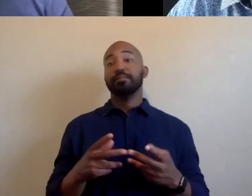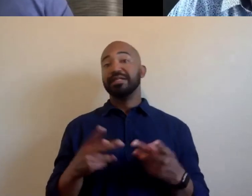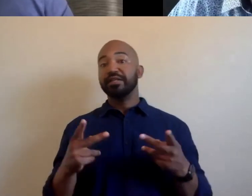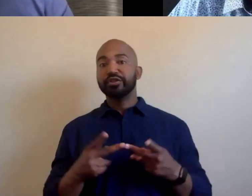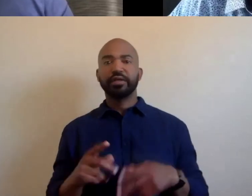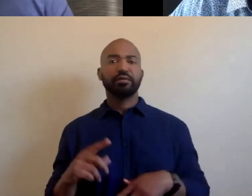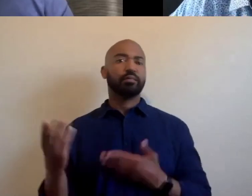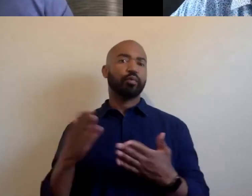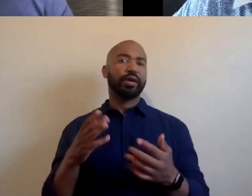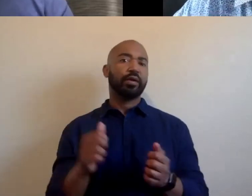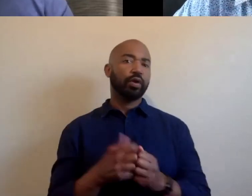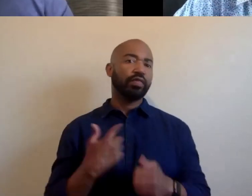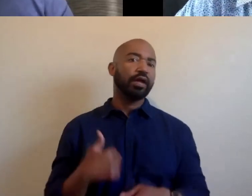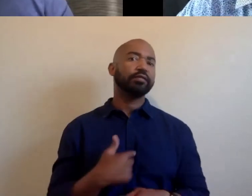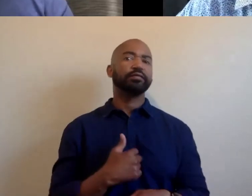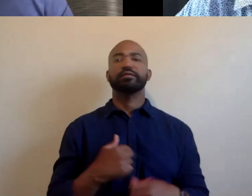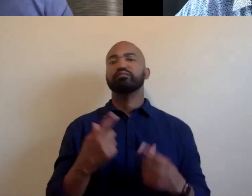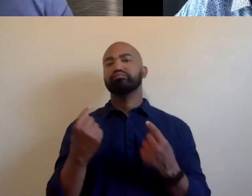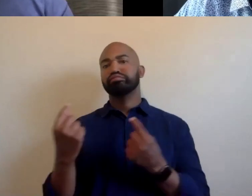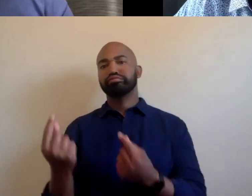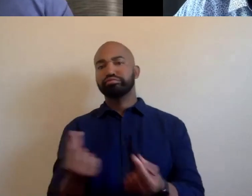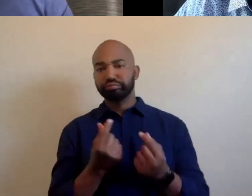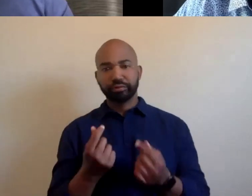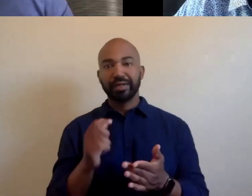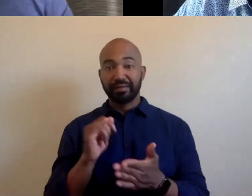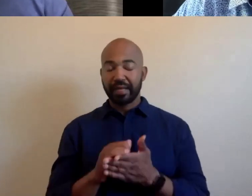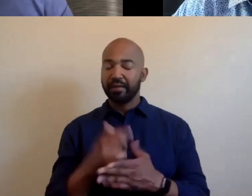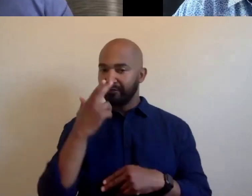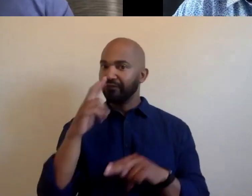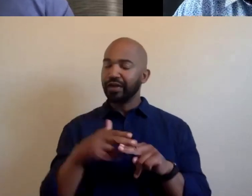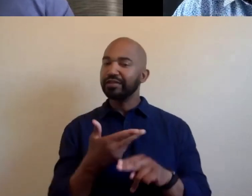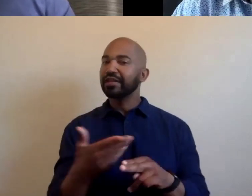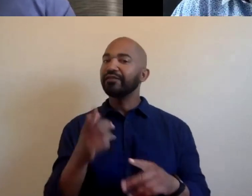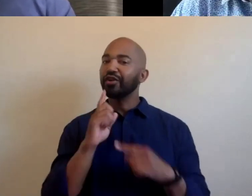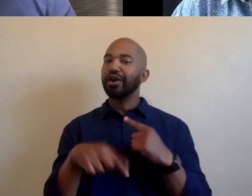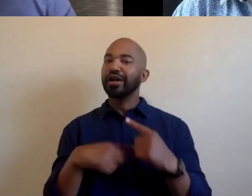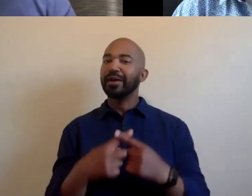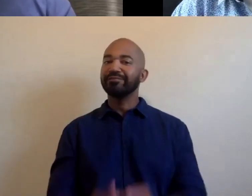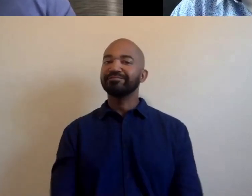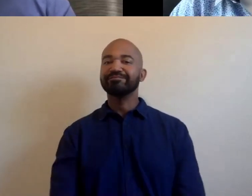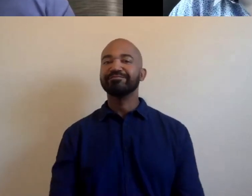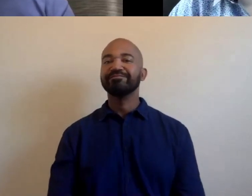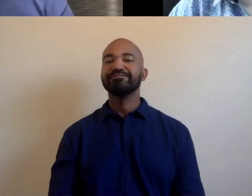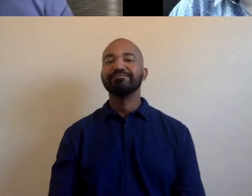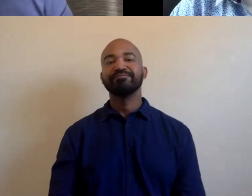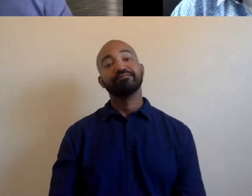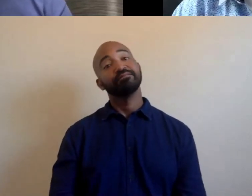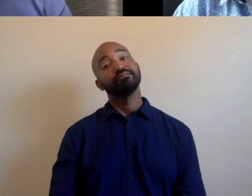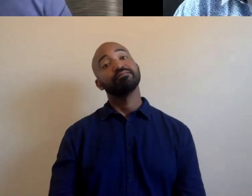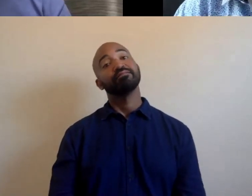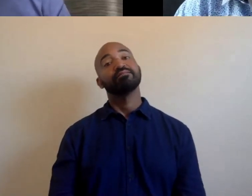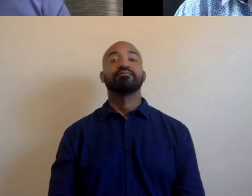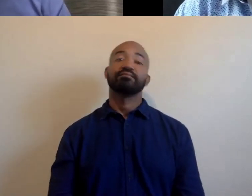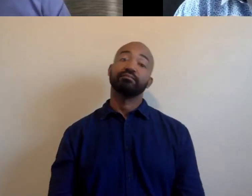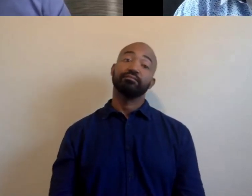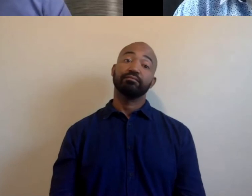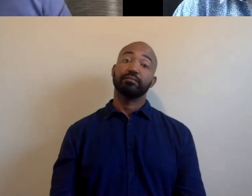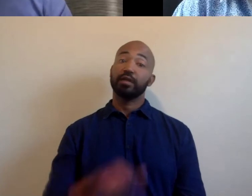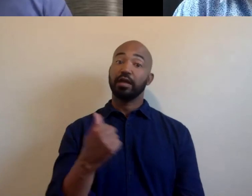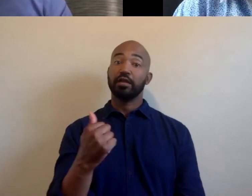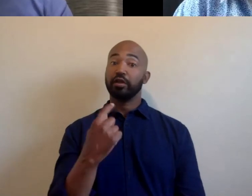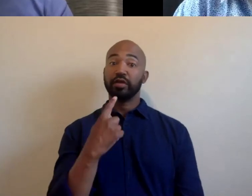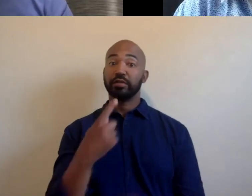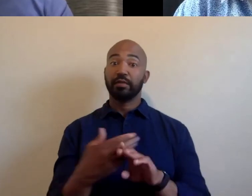those really kind of neat things that are fun to talk about. Cool. Can we do another question before we wrap